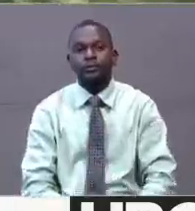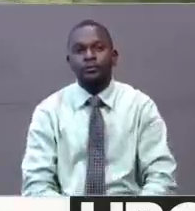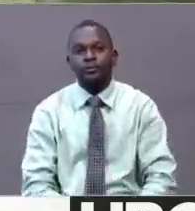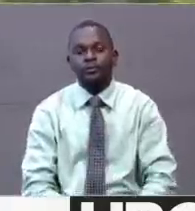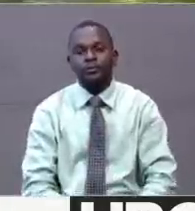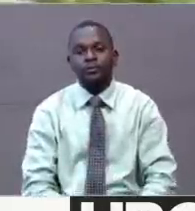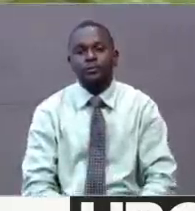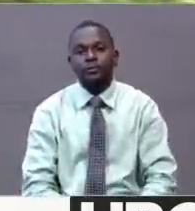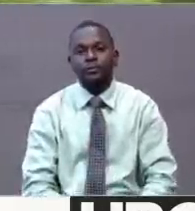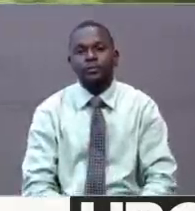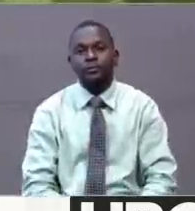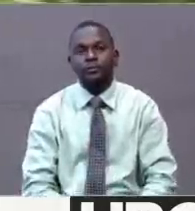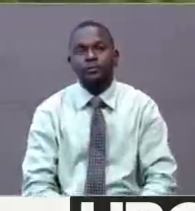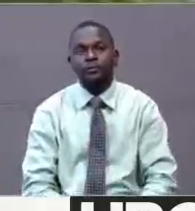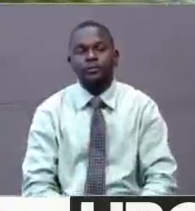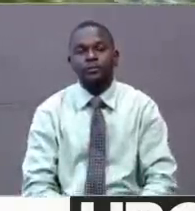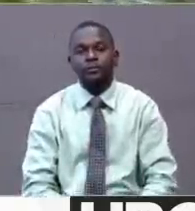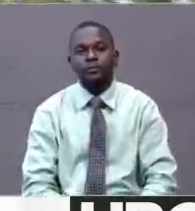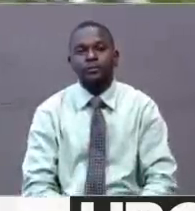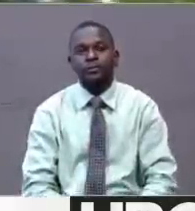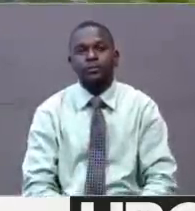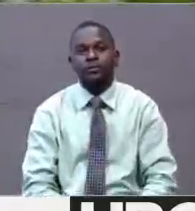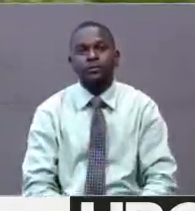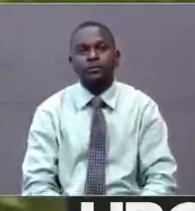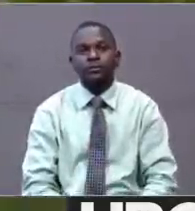Salongo Kasbante, UBC News.